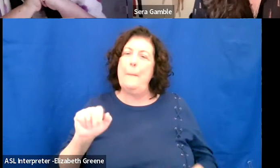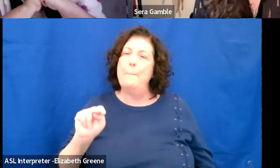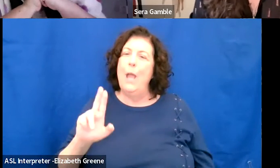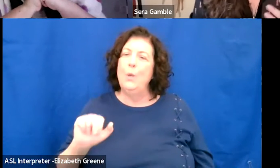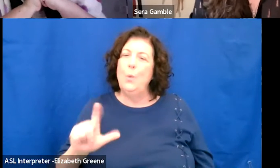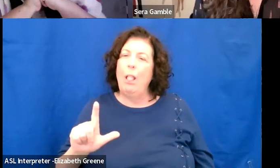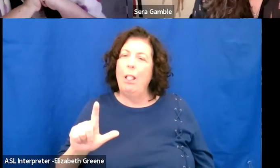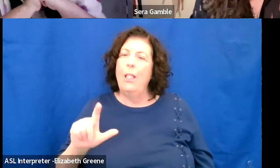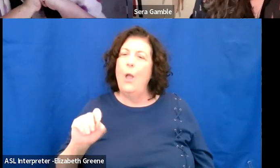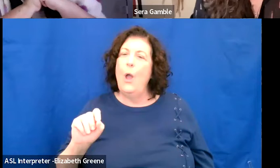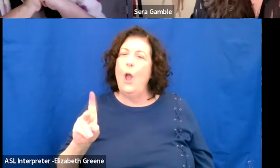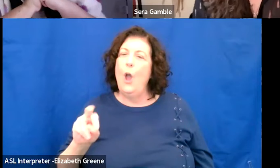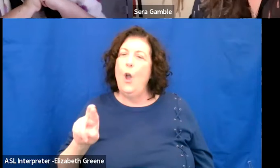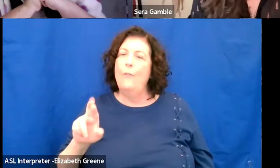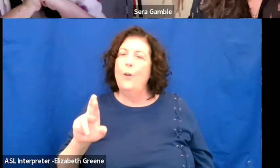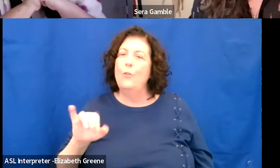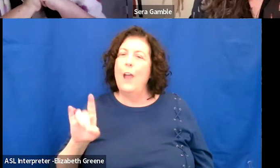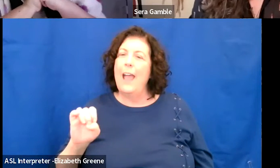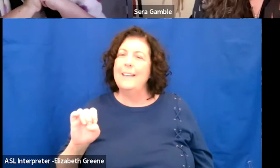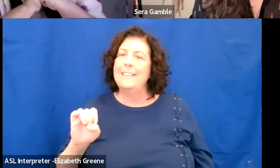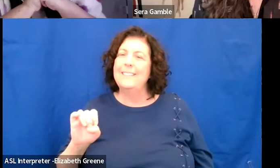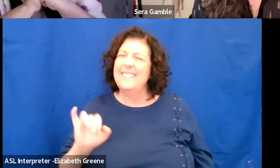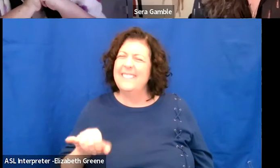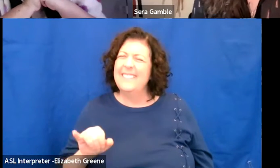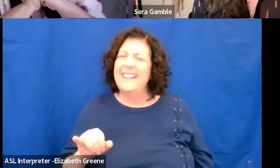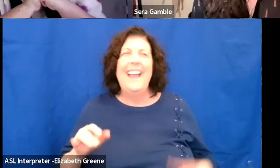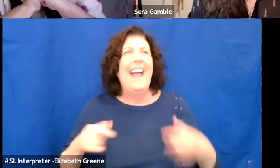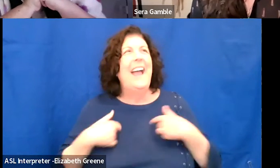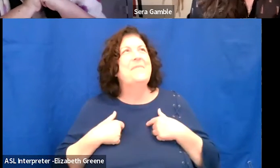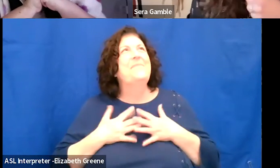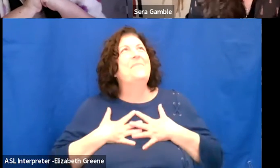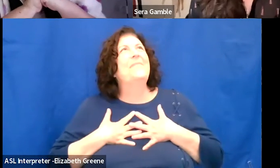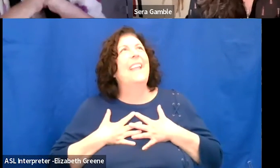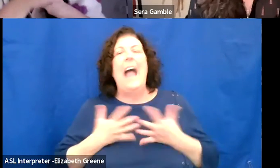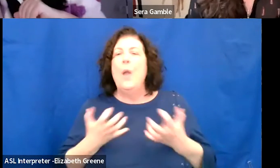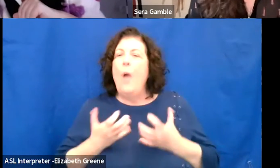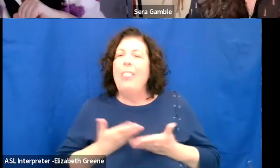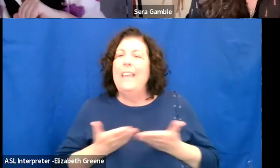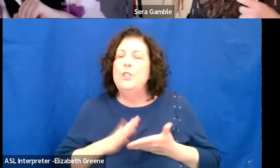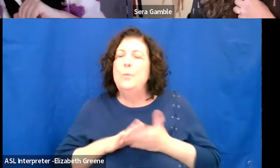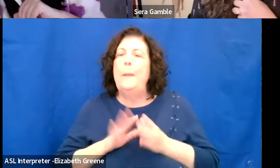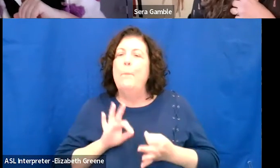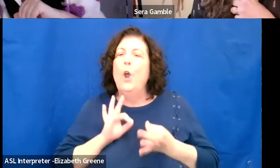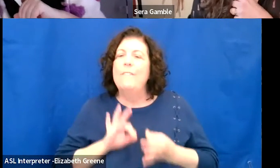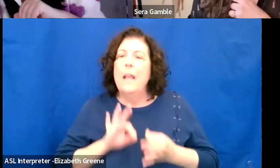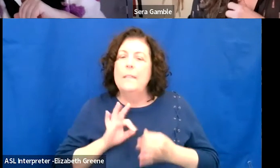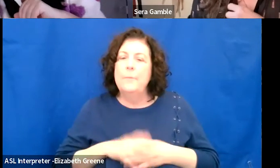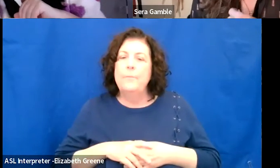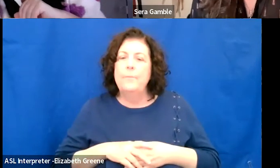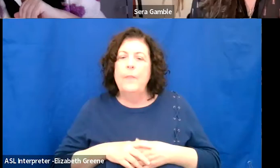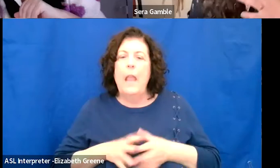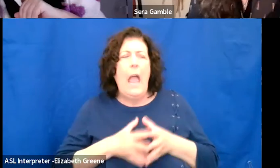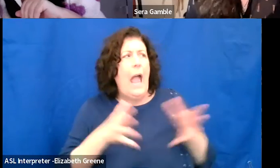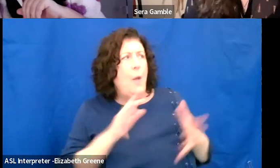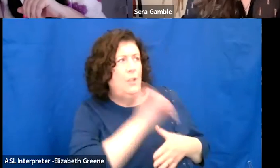just going to be my default. I want it to be perfect. I'm not ready yet. It's not going to be perfect. Do you think that's, but how much of that is like also just being a woman in this